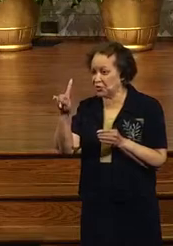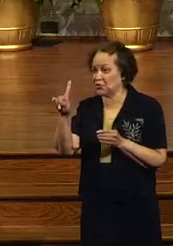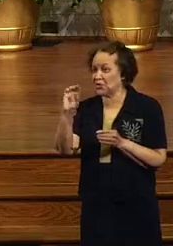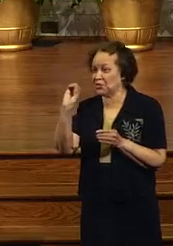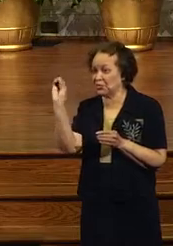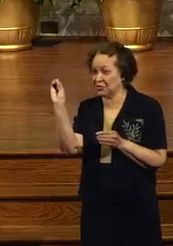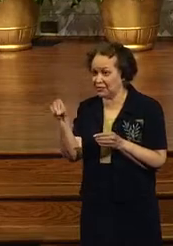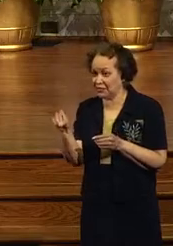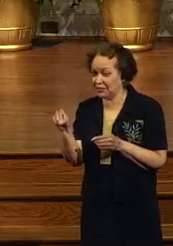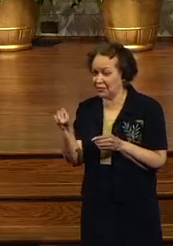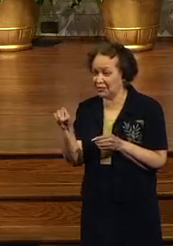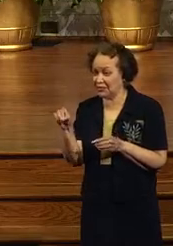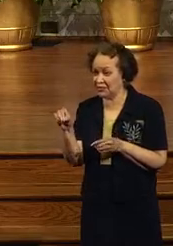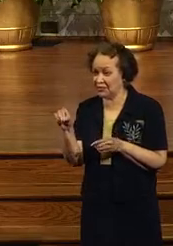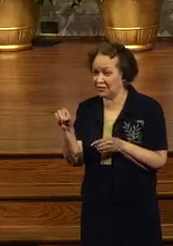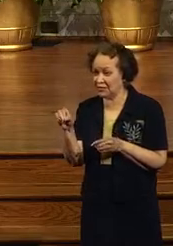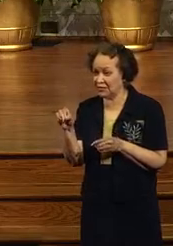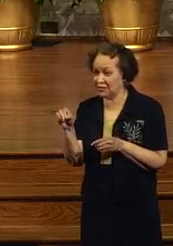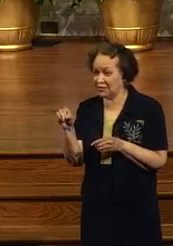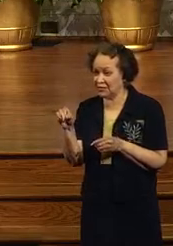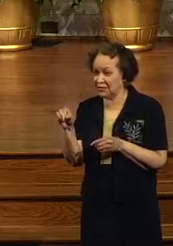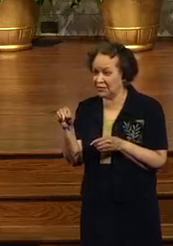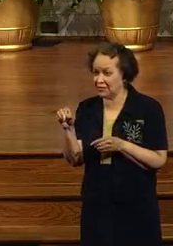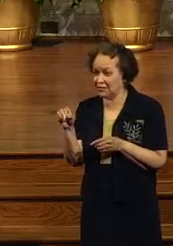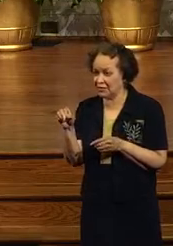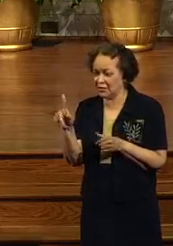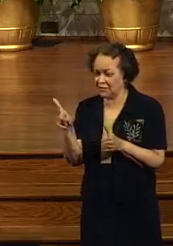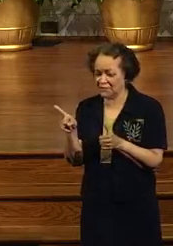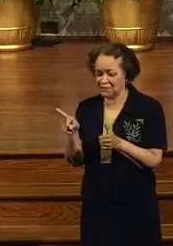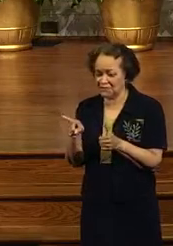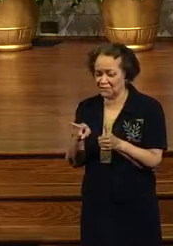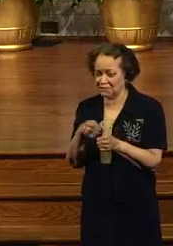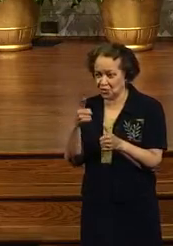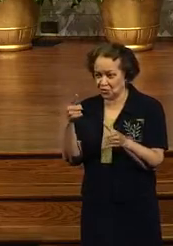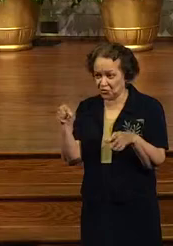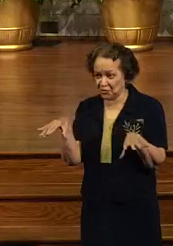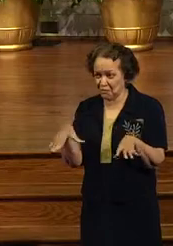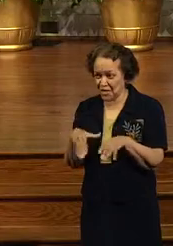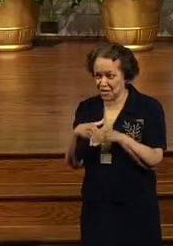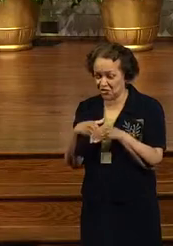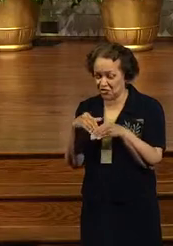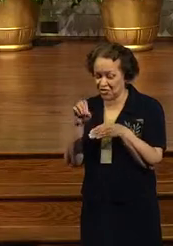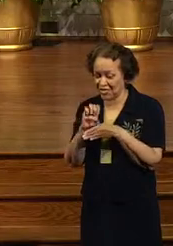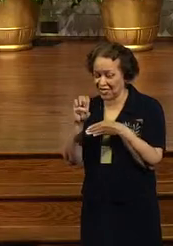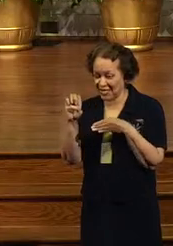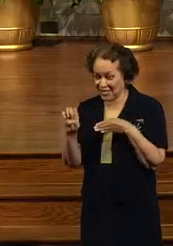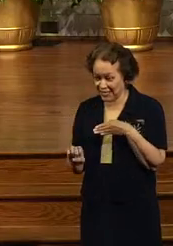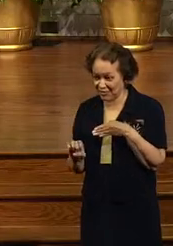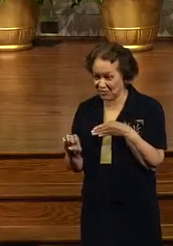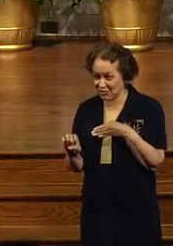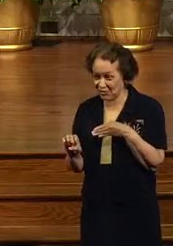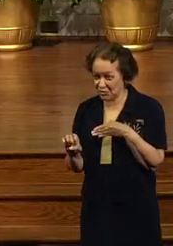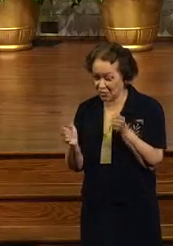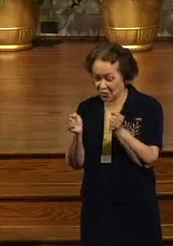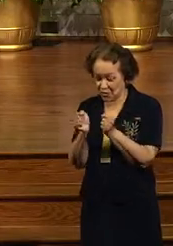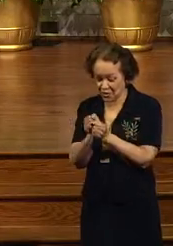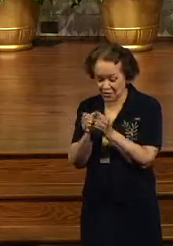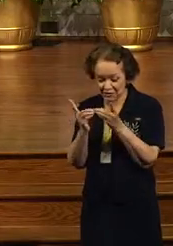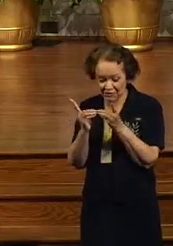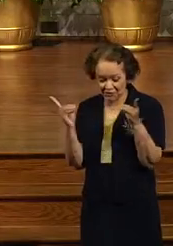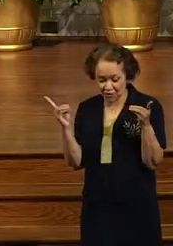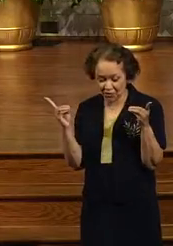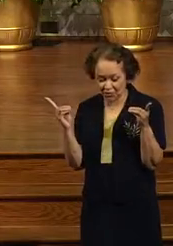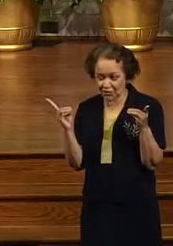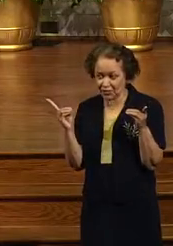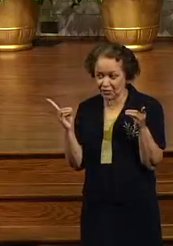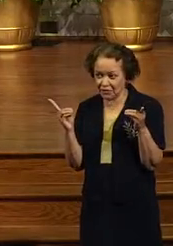41% of the first marriage ends in a divorce.